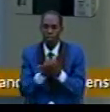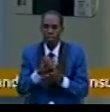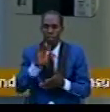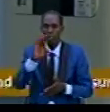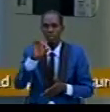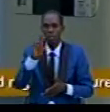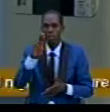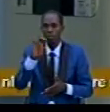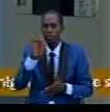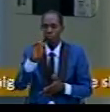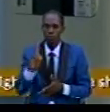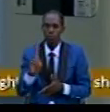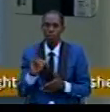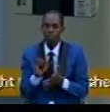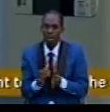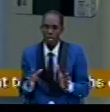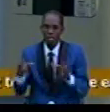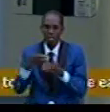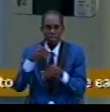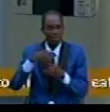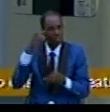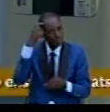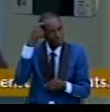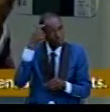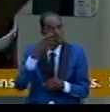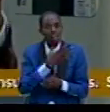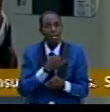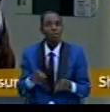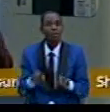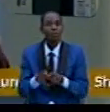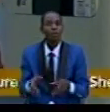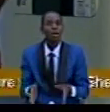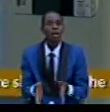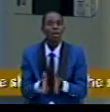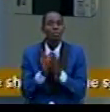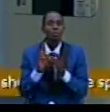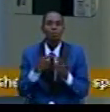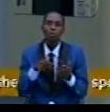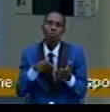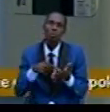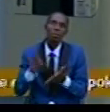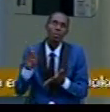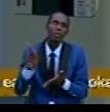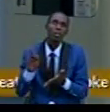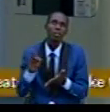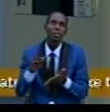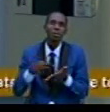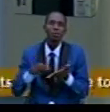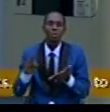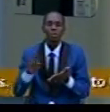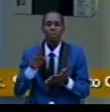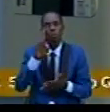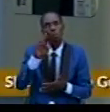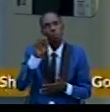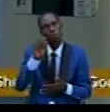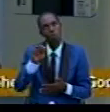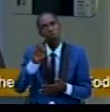only that, they asked us to pay about 1.2 million naira to do the surgery.